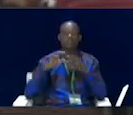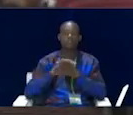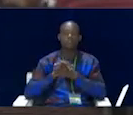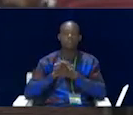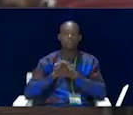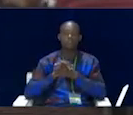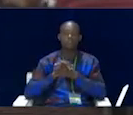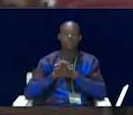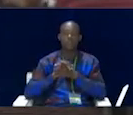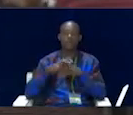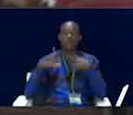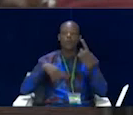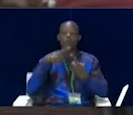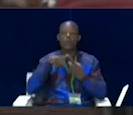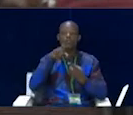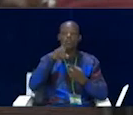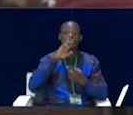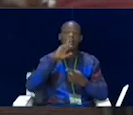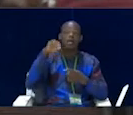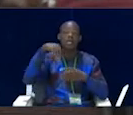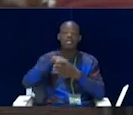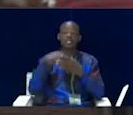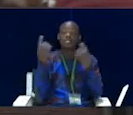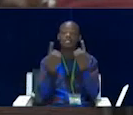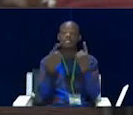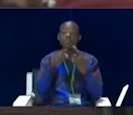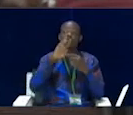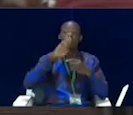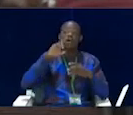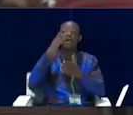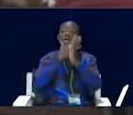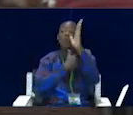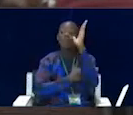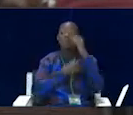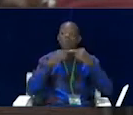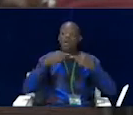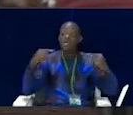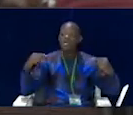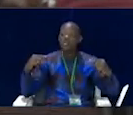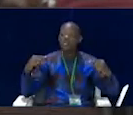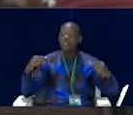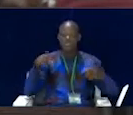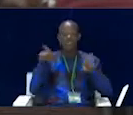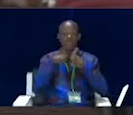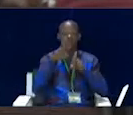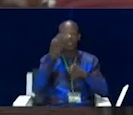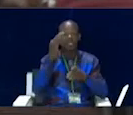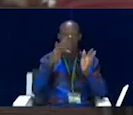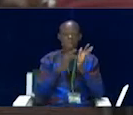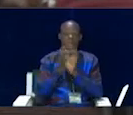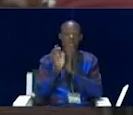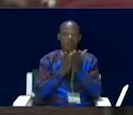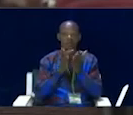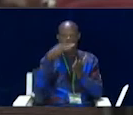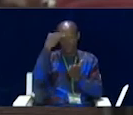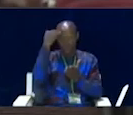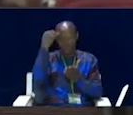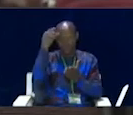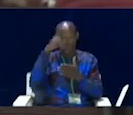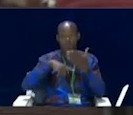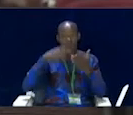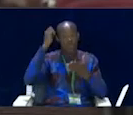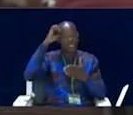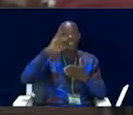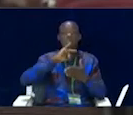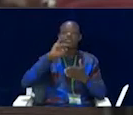When you are in sin, you are God's enemy. So the Bible knows what he was saying when he said, he that covereth